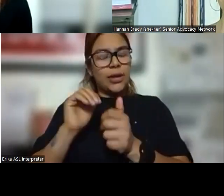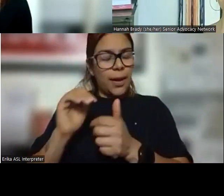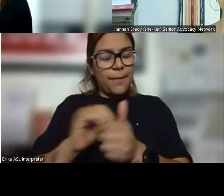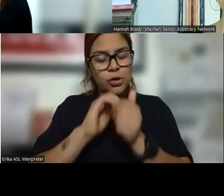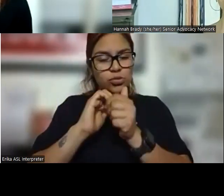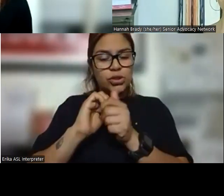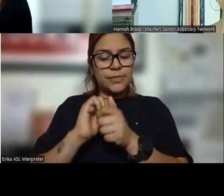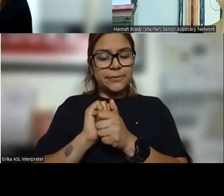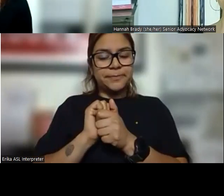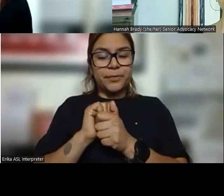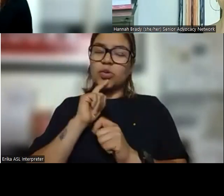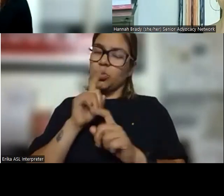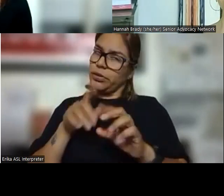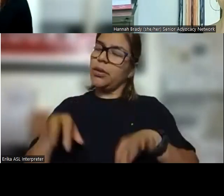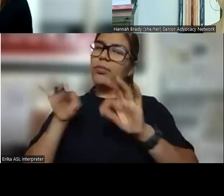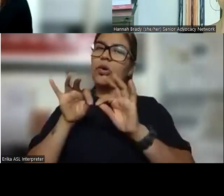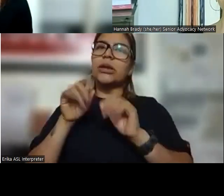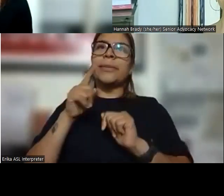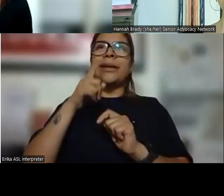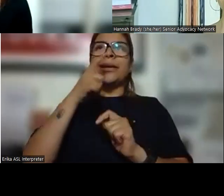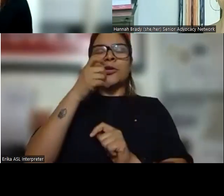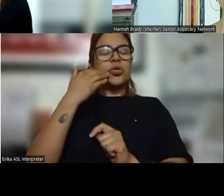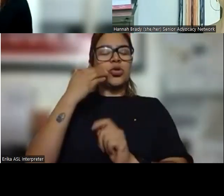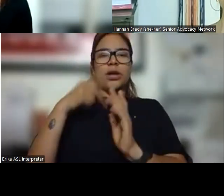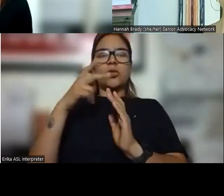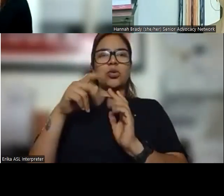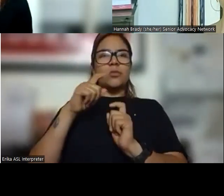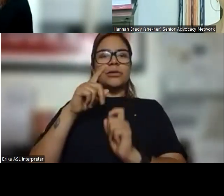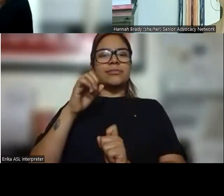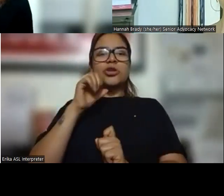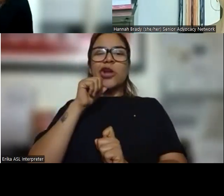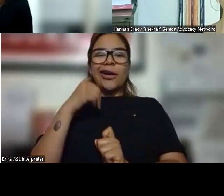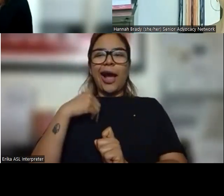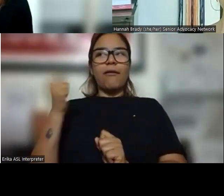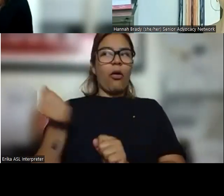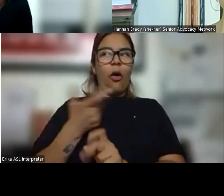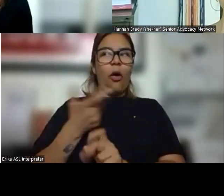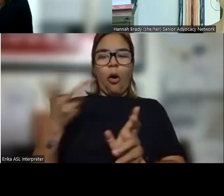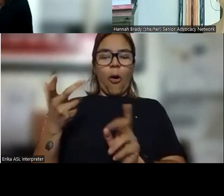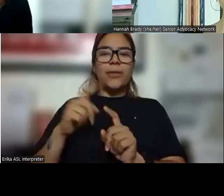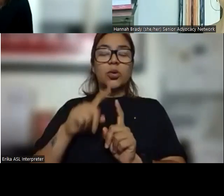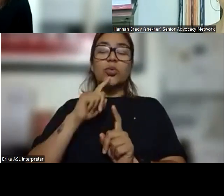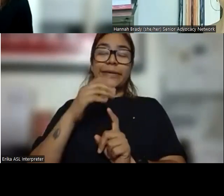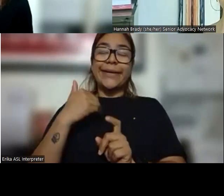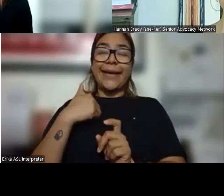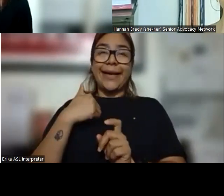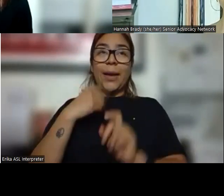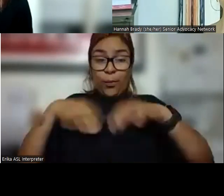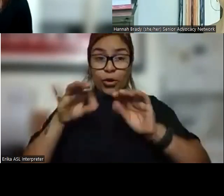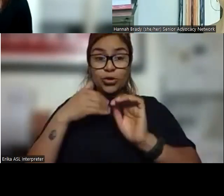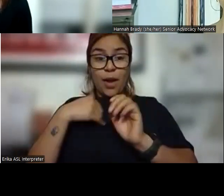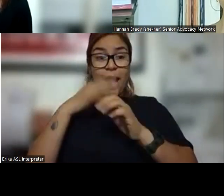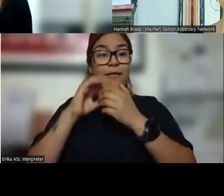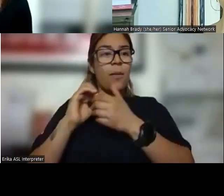vital. No program service is going to be an end all and be all for everything. So having those partnerships, having those